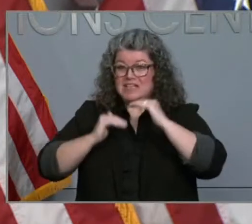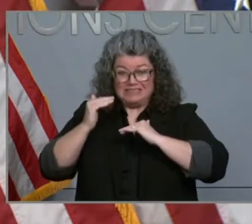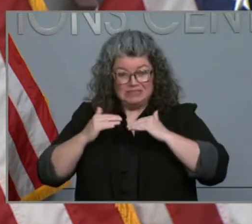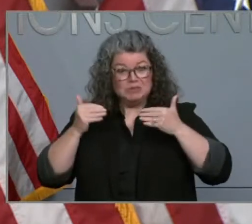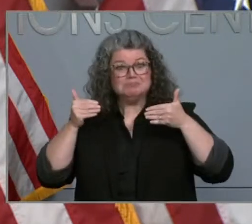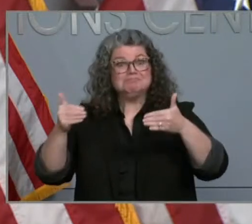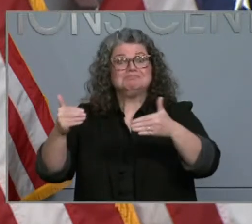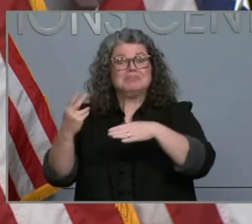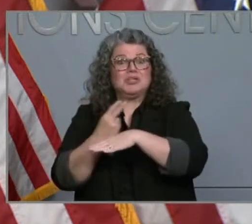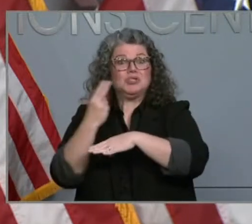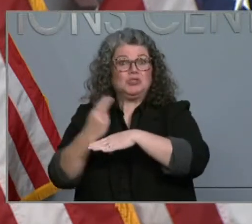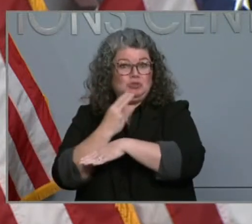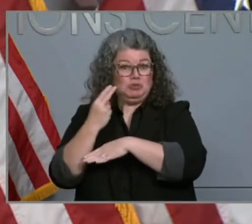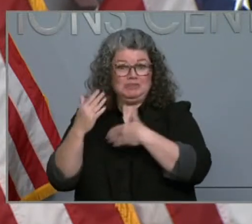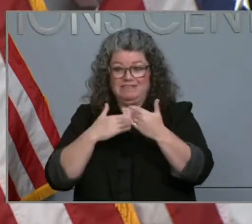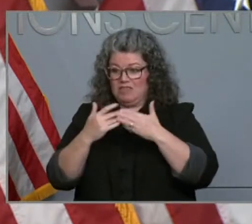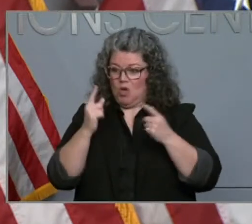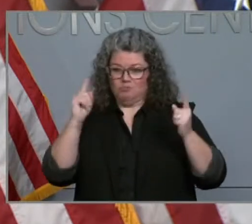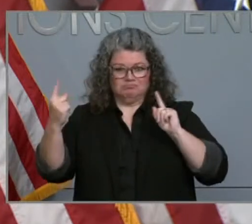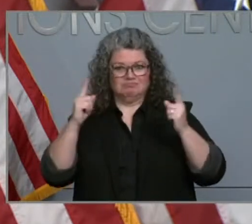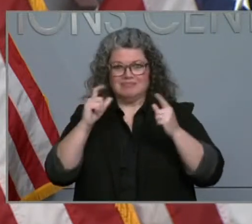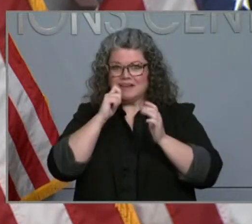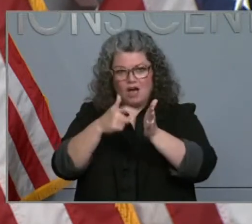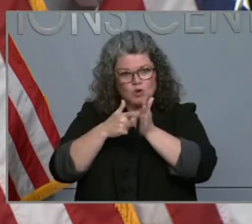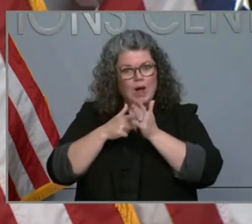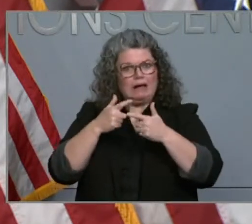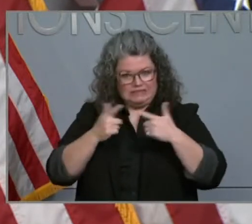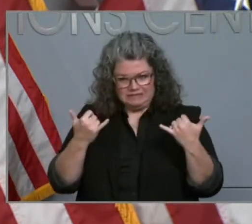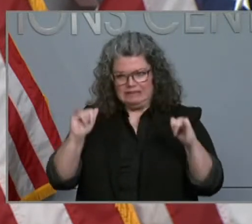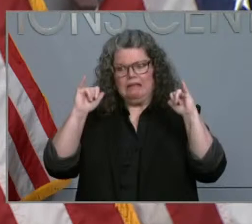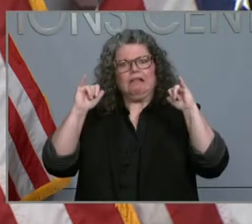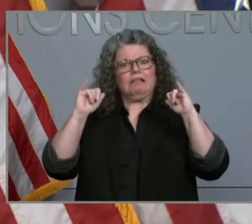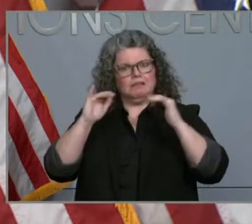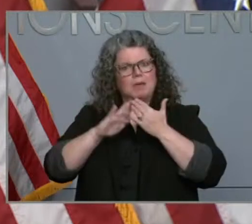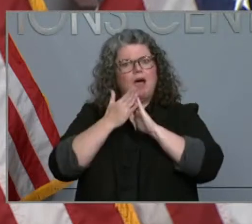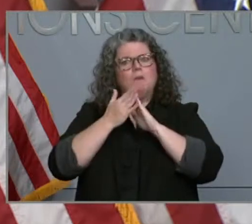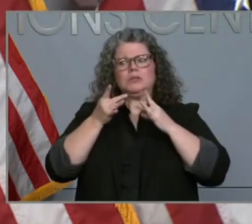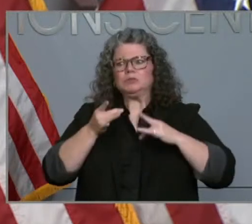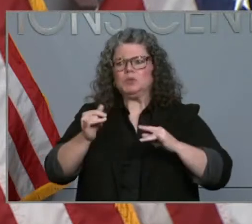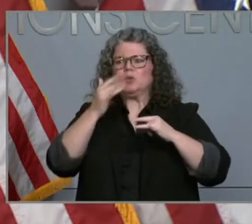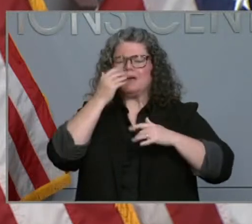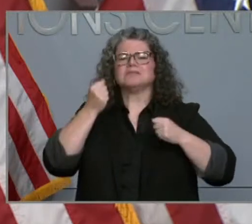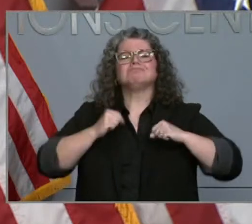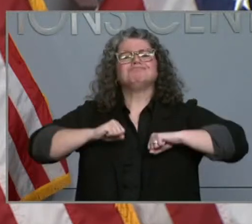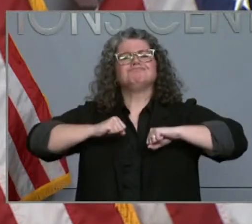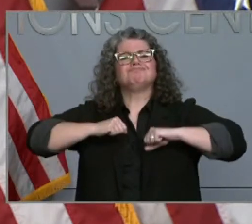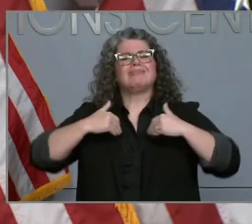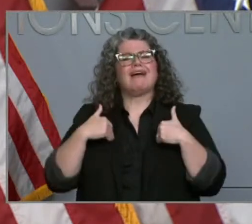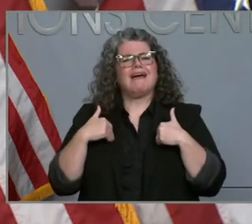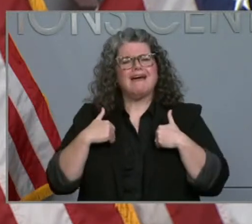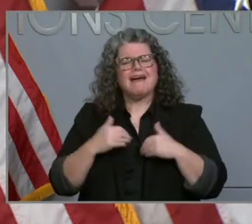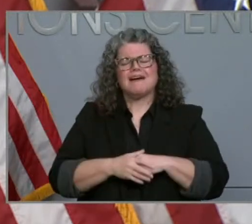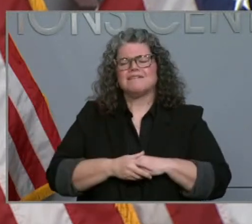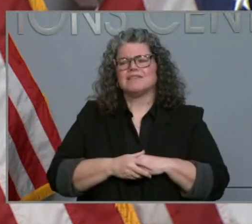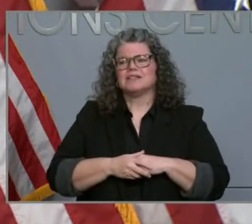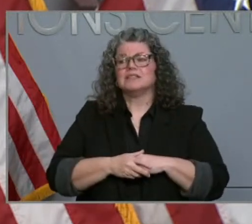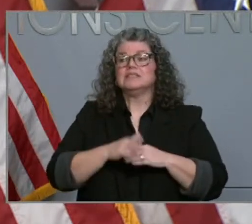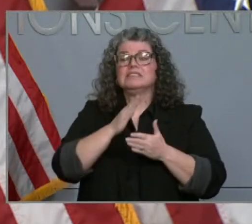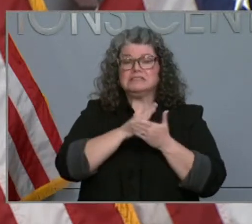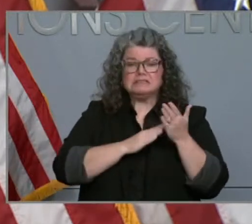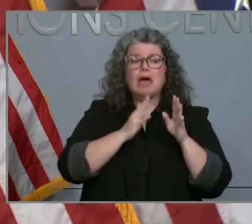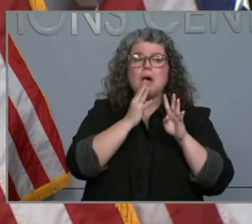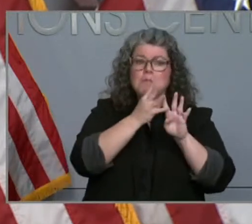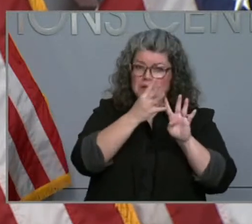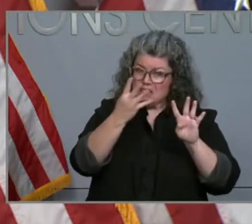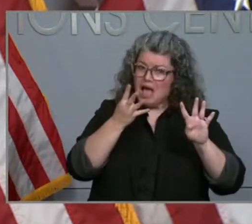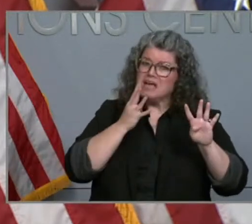use, and it really has made for a very smooth process in this election. We heard reports of some